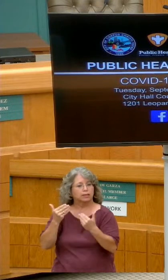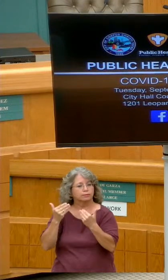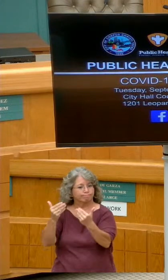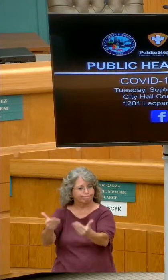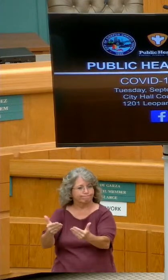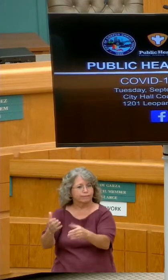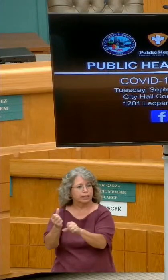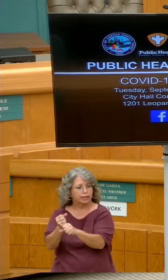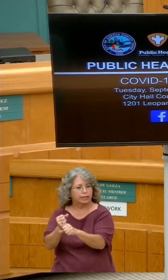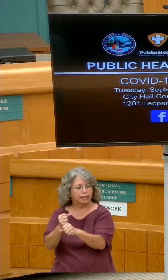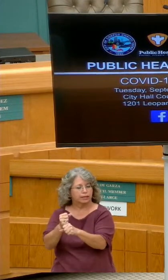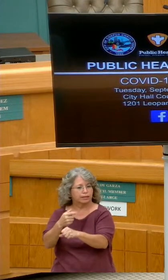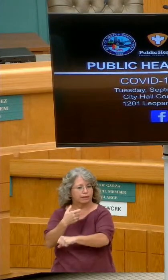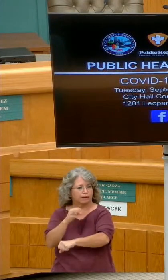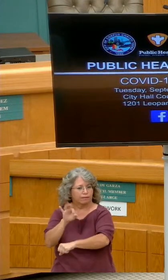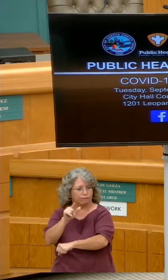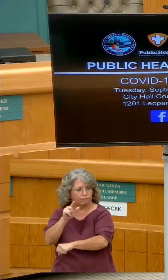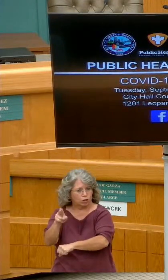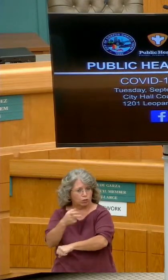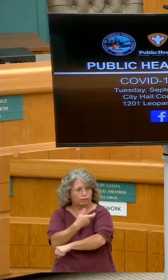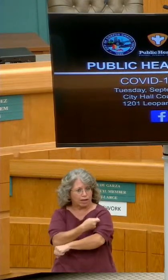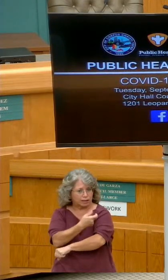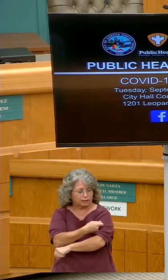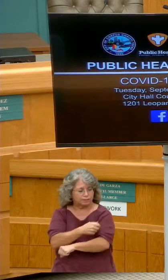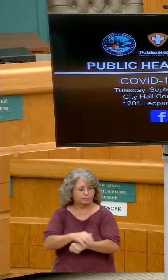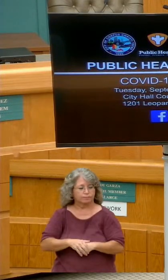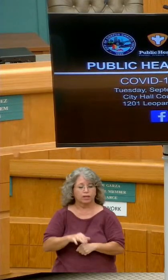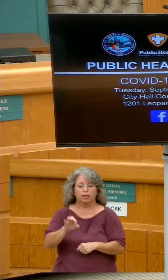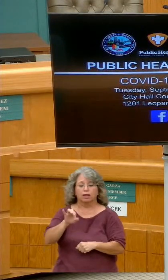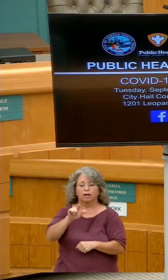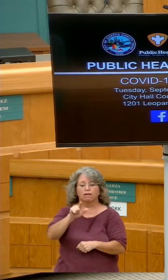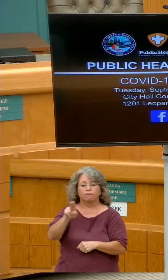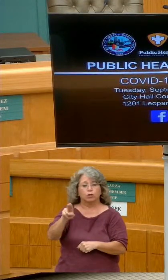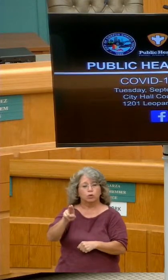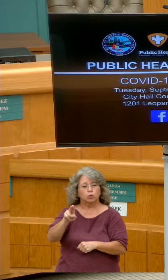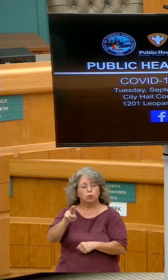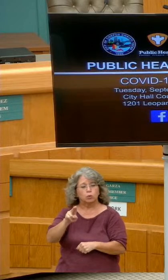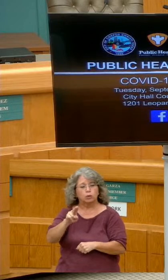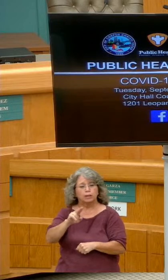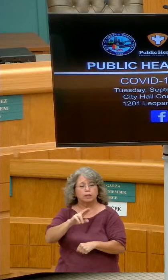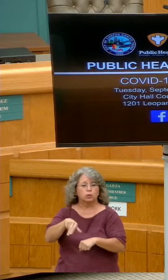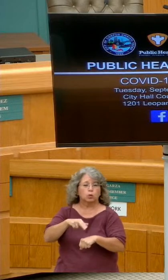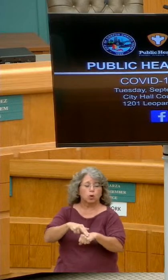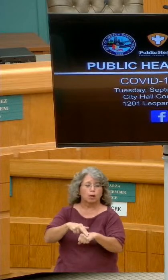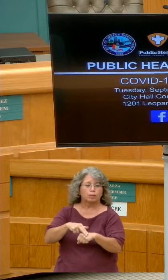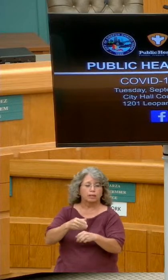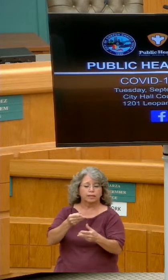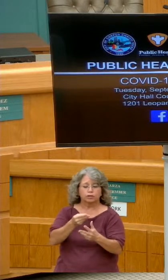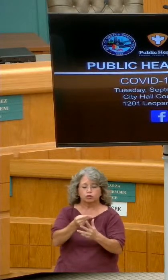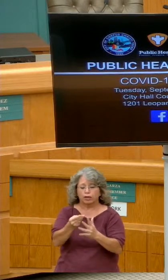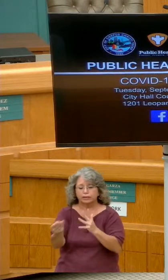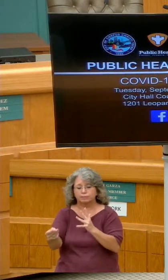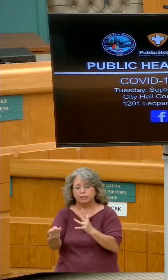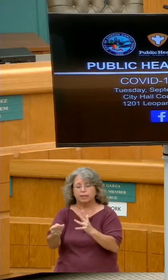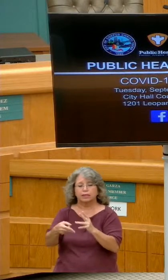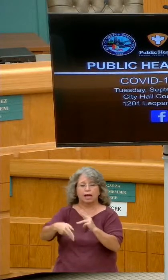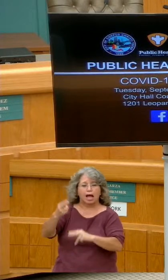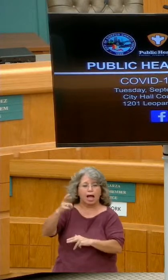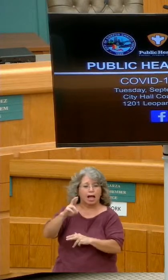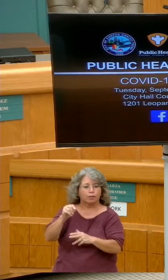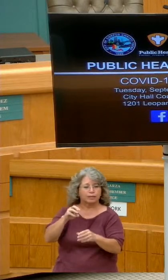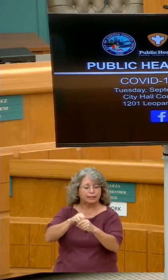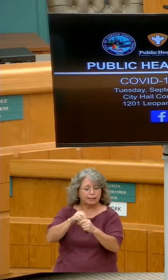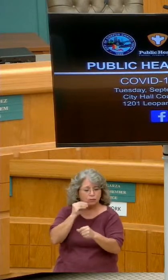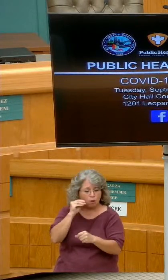get vaccinated. Flu is typically transmitted at higher rates in homes, in schools, in daycares,